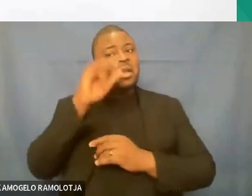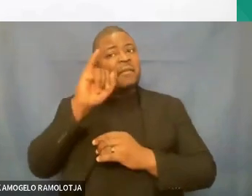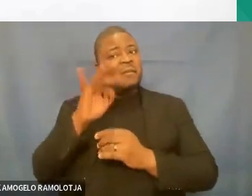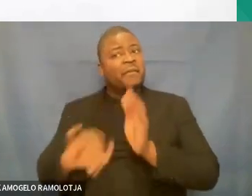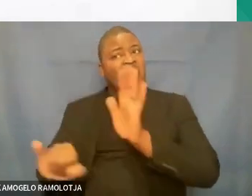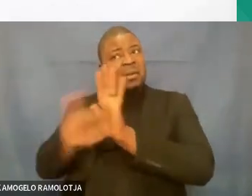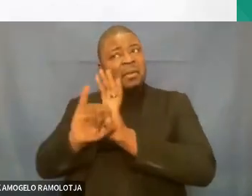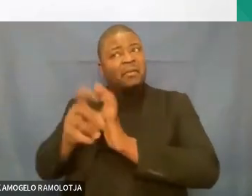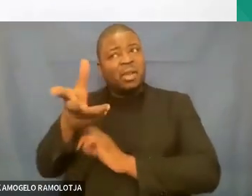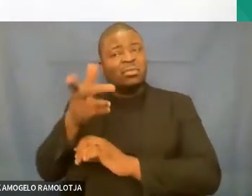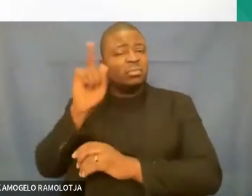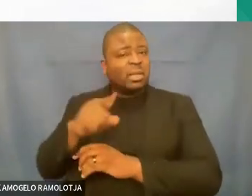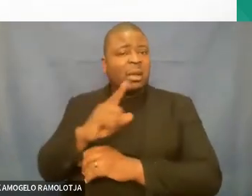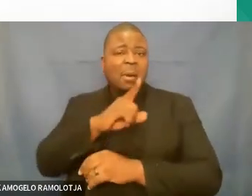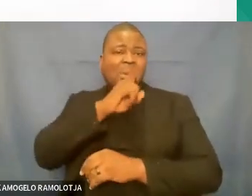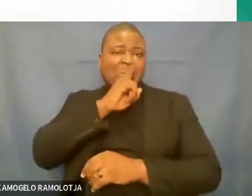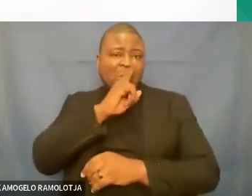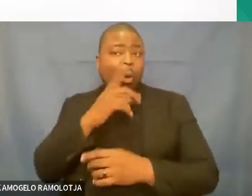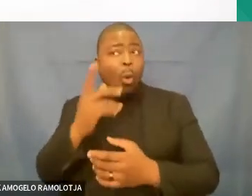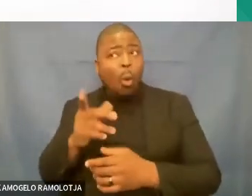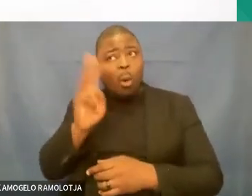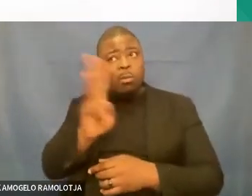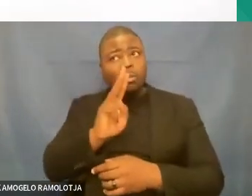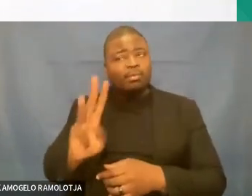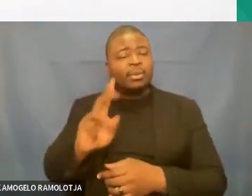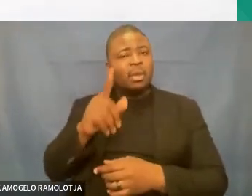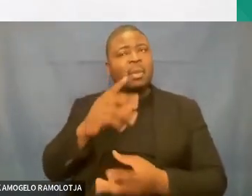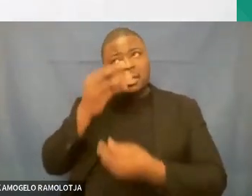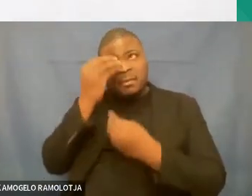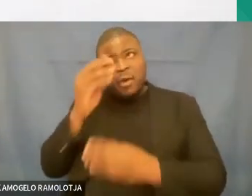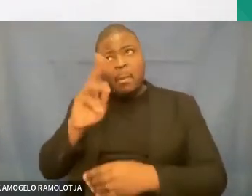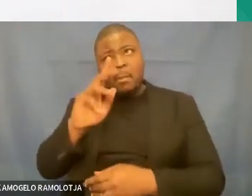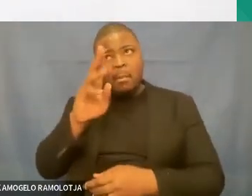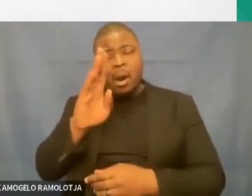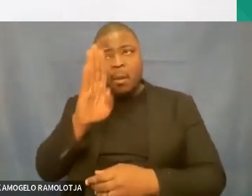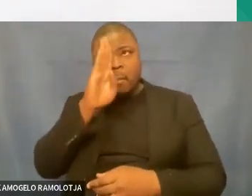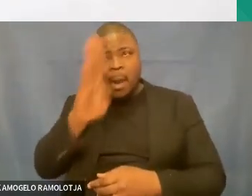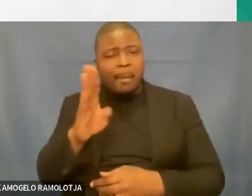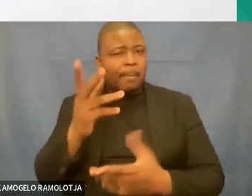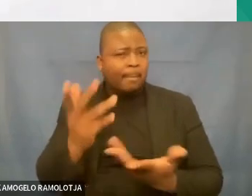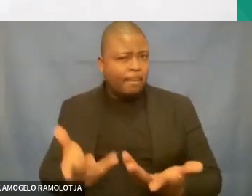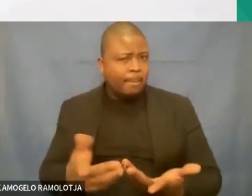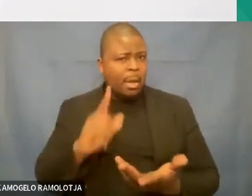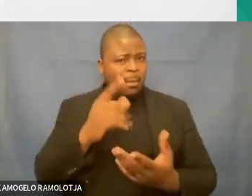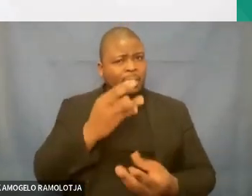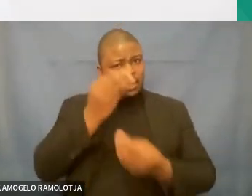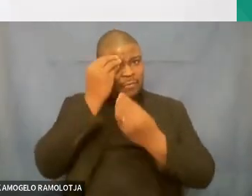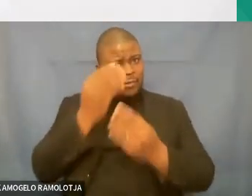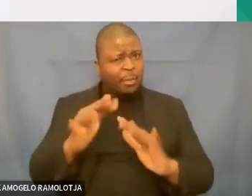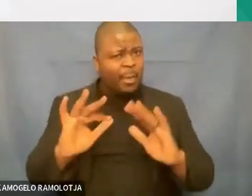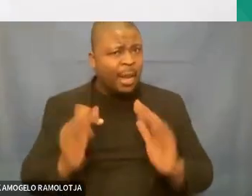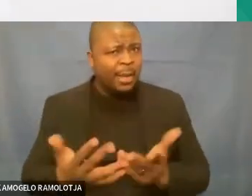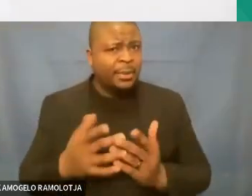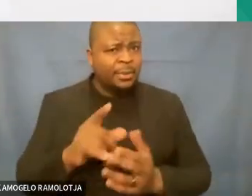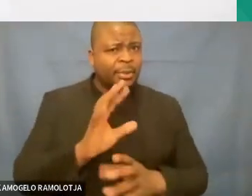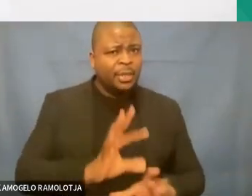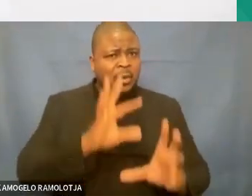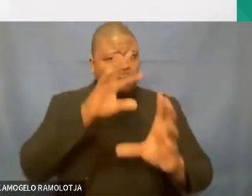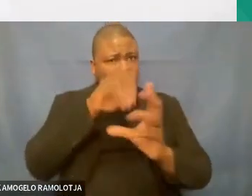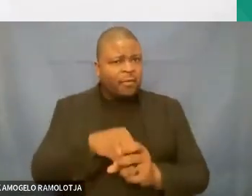a statement about the problem of drugs, for example, in the community, are you informing her? How do you get her involved within